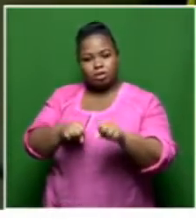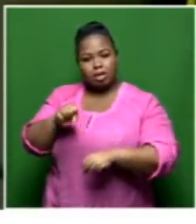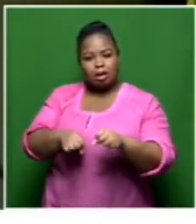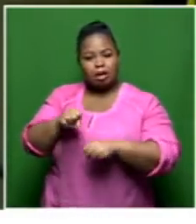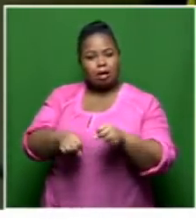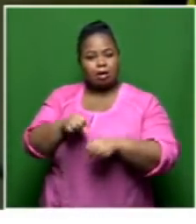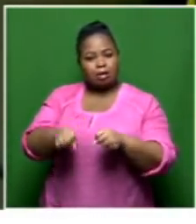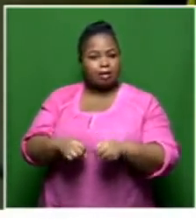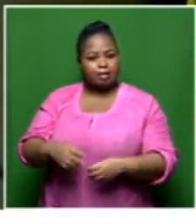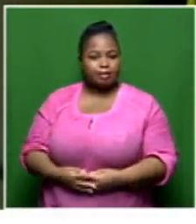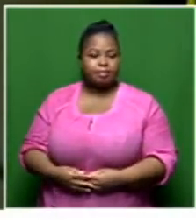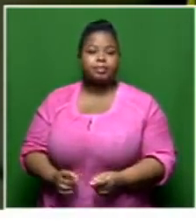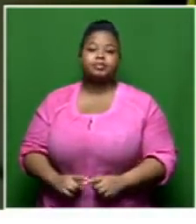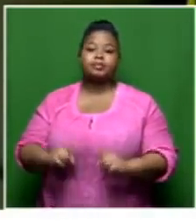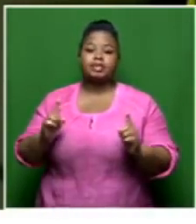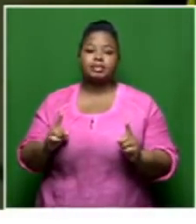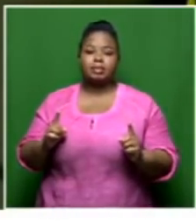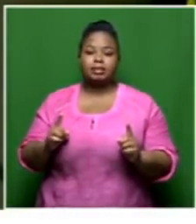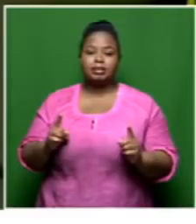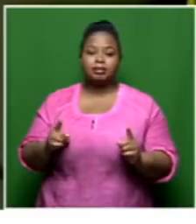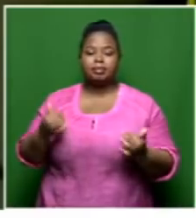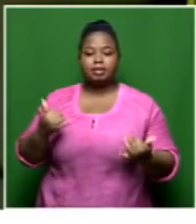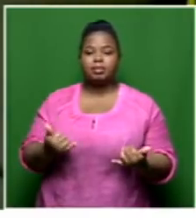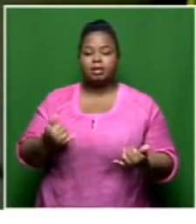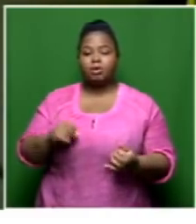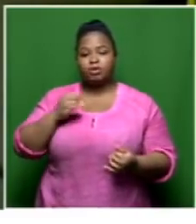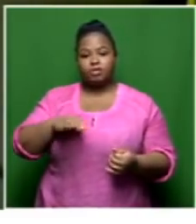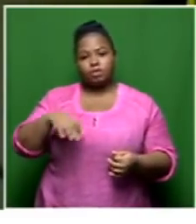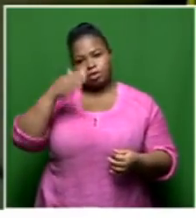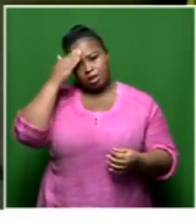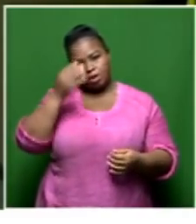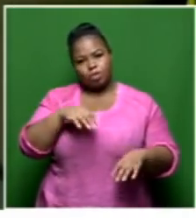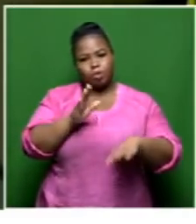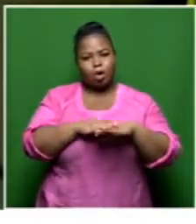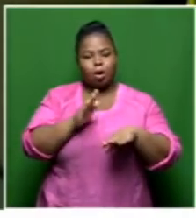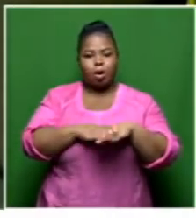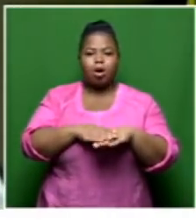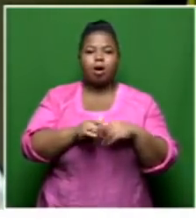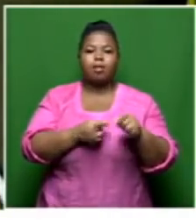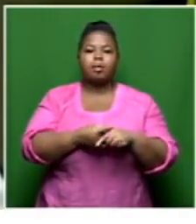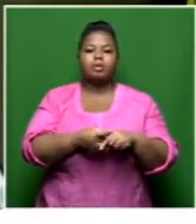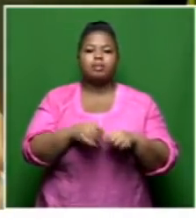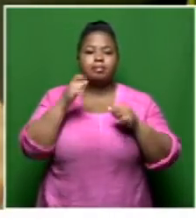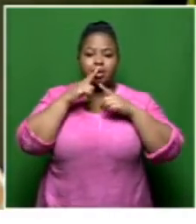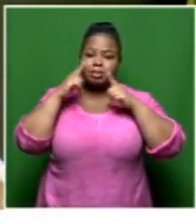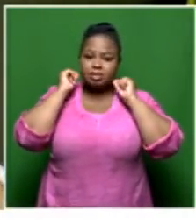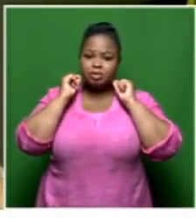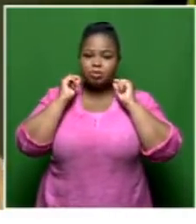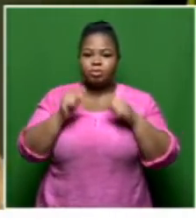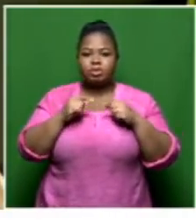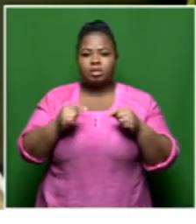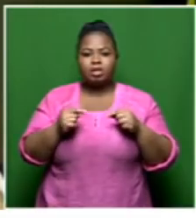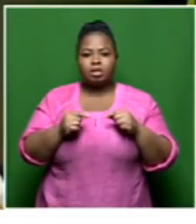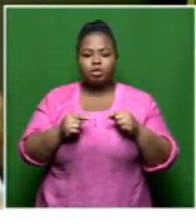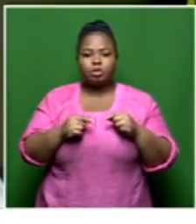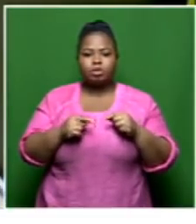of this sort of thing. But I can tell you that learning about masks as we've gone along, the first commandment is that you mustn't be able to blow